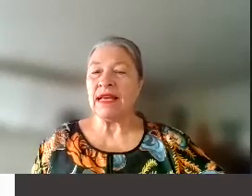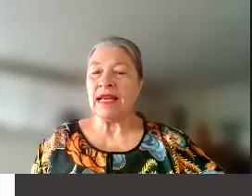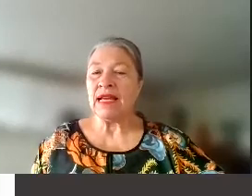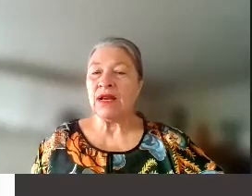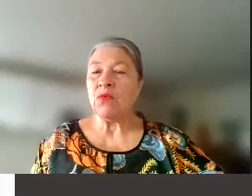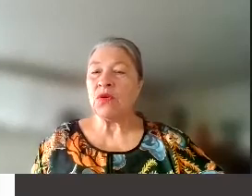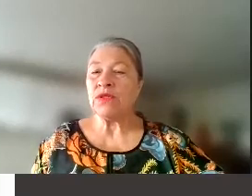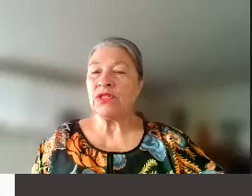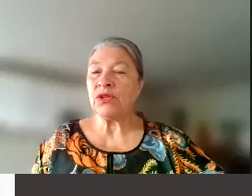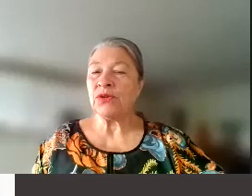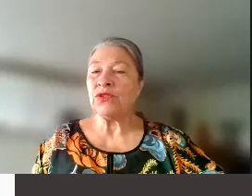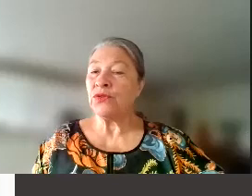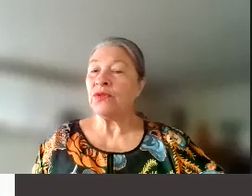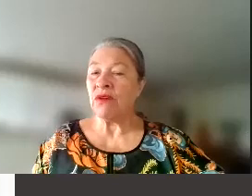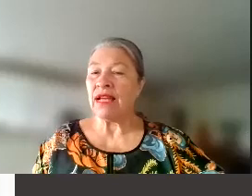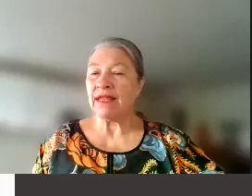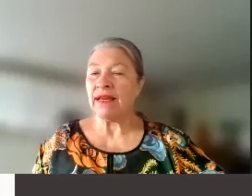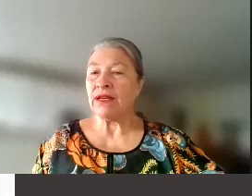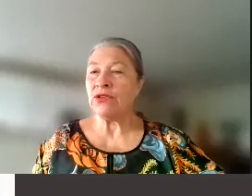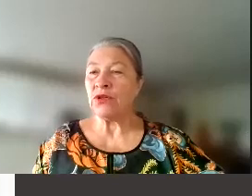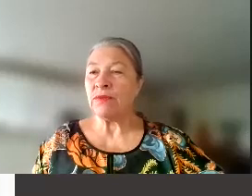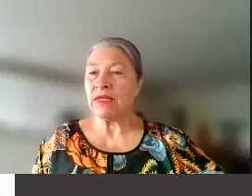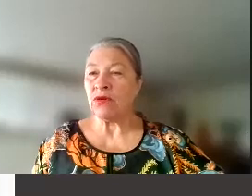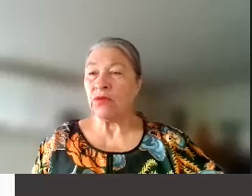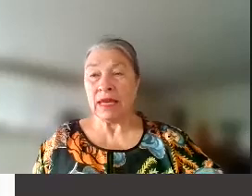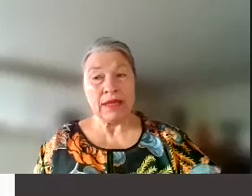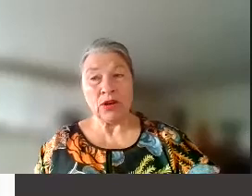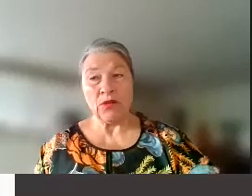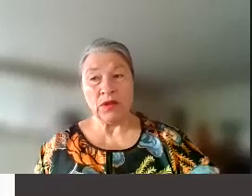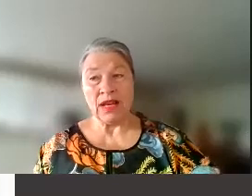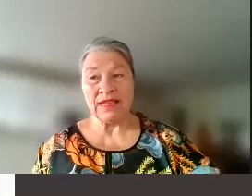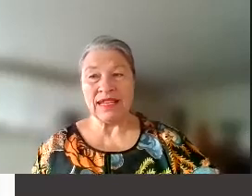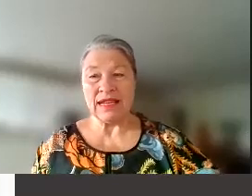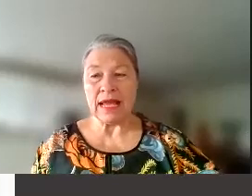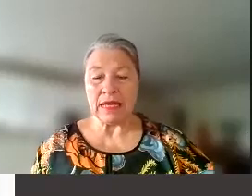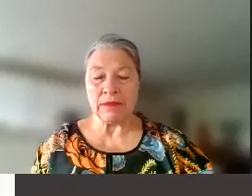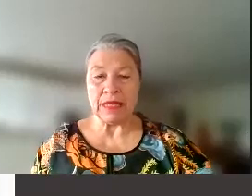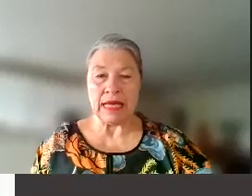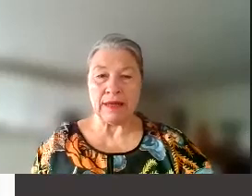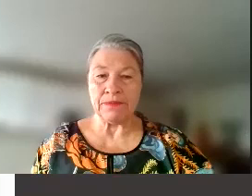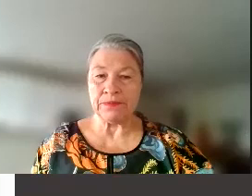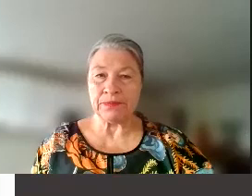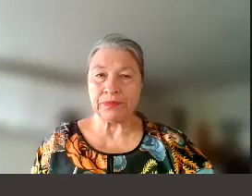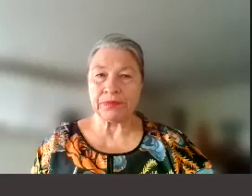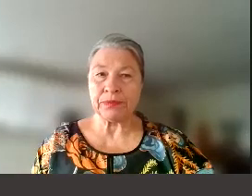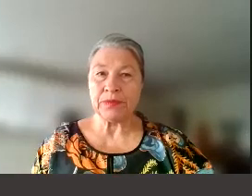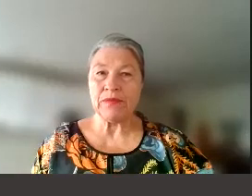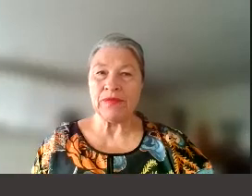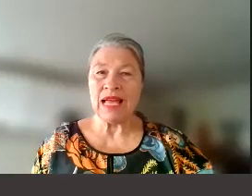friends, was to do the right thing in terms of keeping COVID-19 at bay.